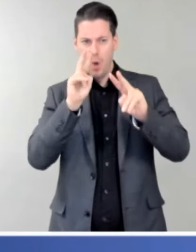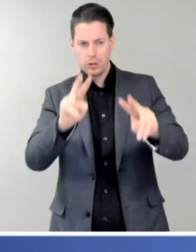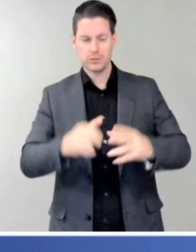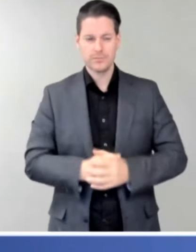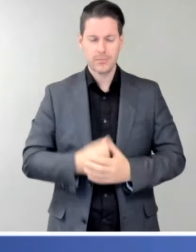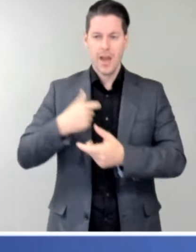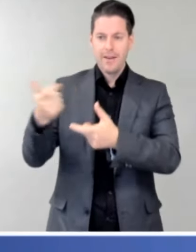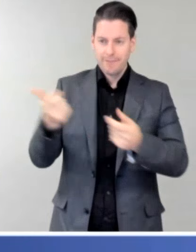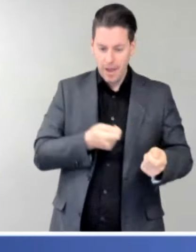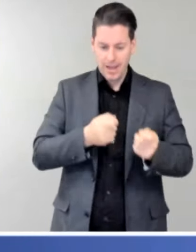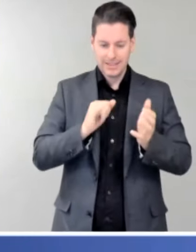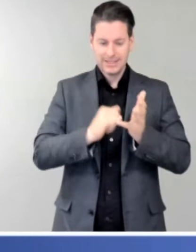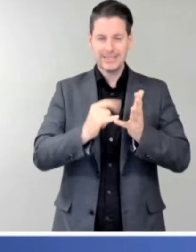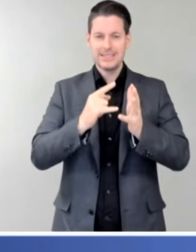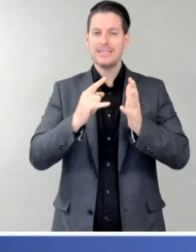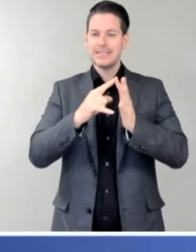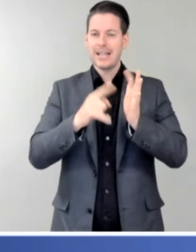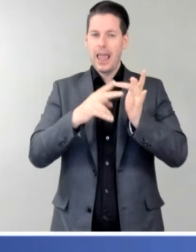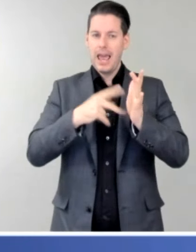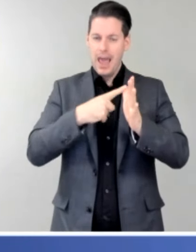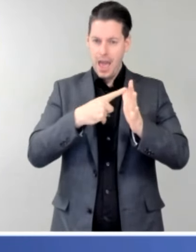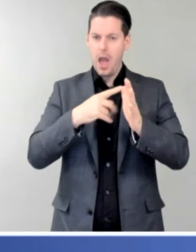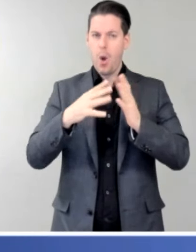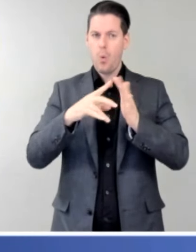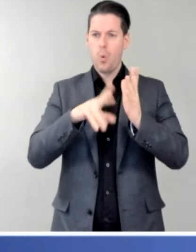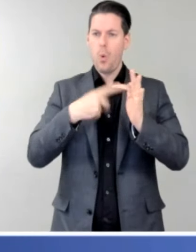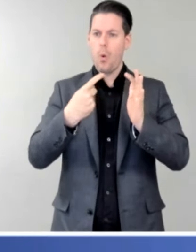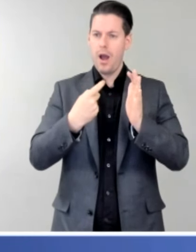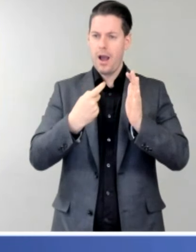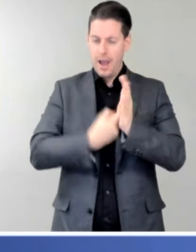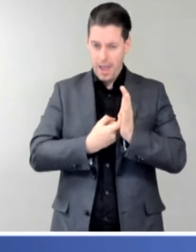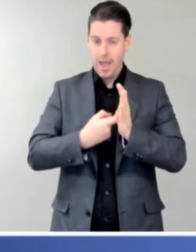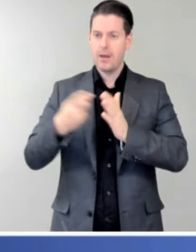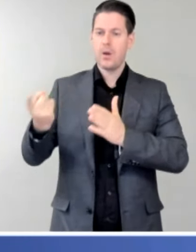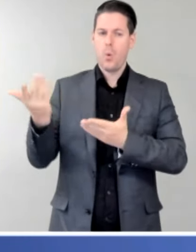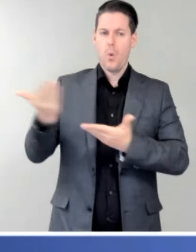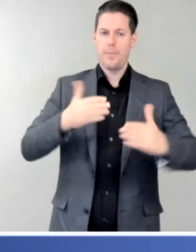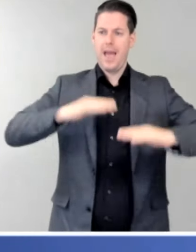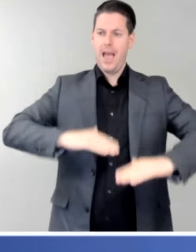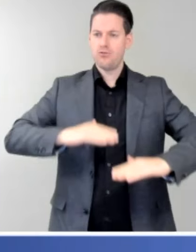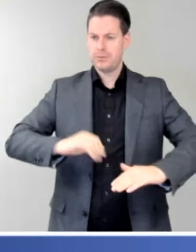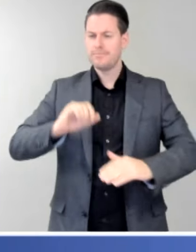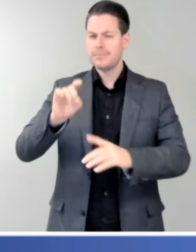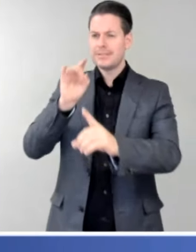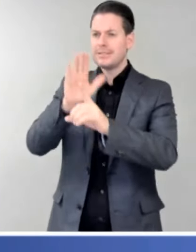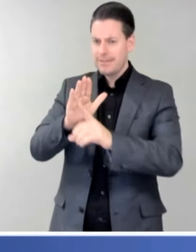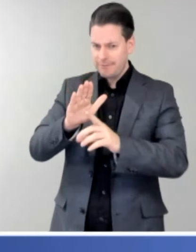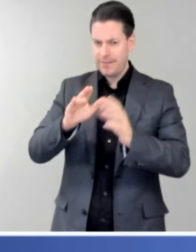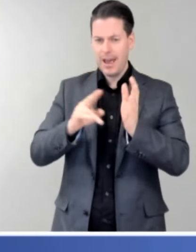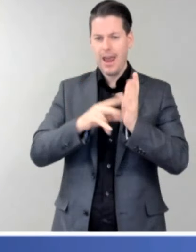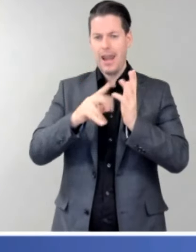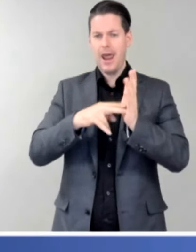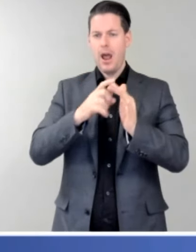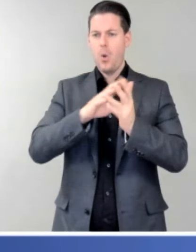country. Ms Walker is a respected Ngunnawal leader and emerging elder whose achievements have also been recognised through her nomination